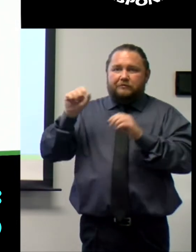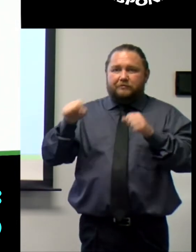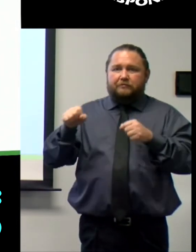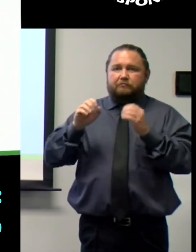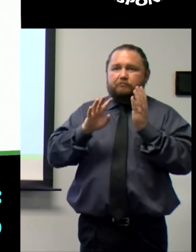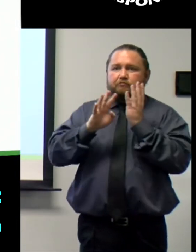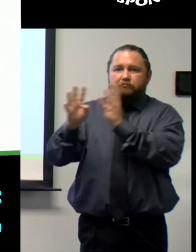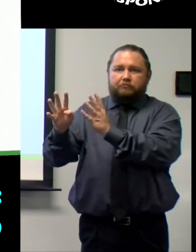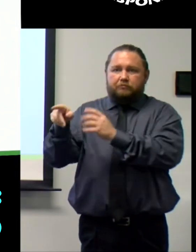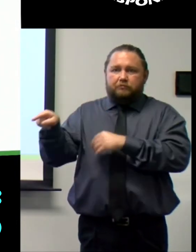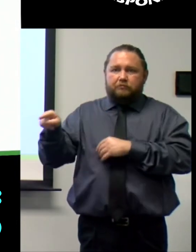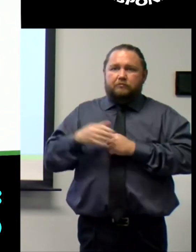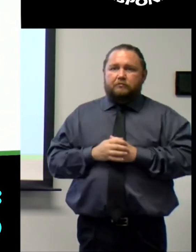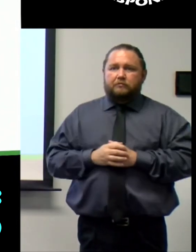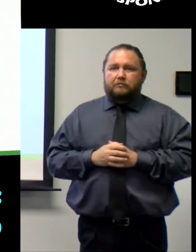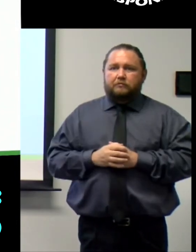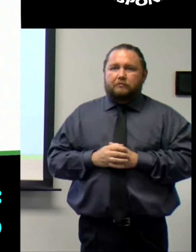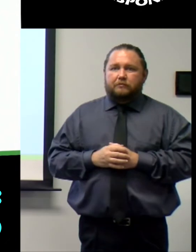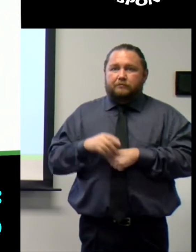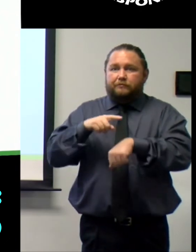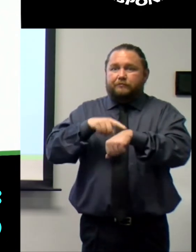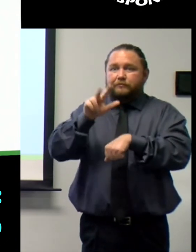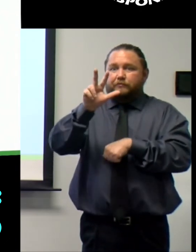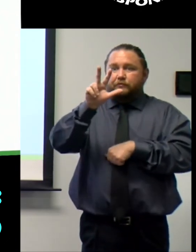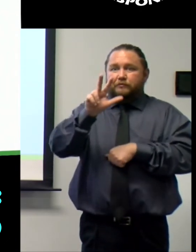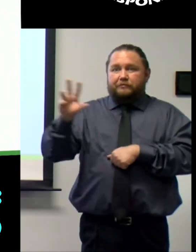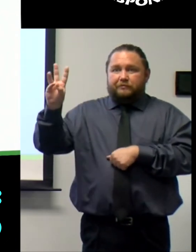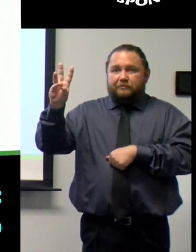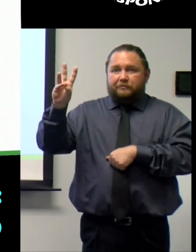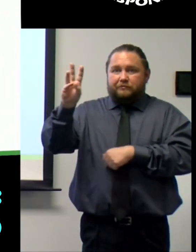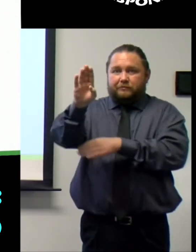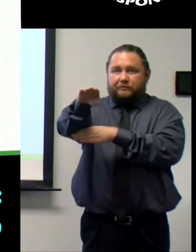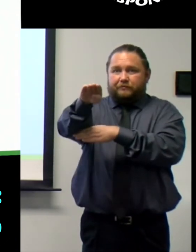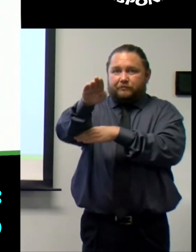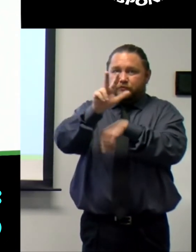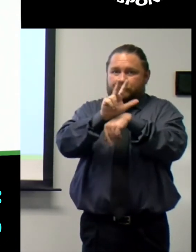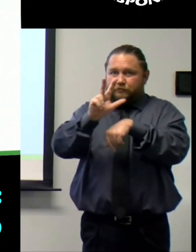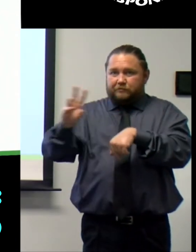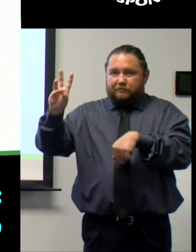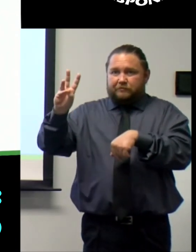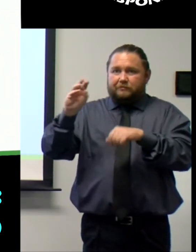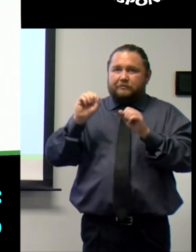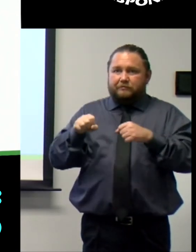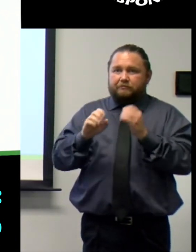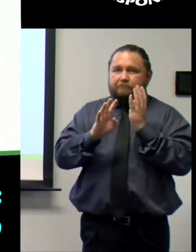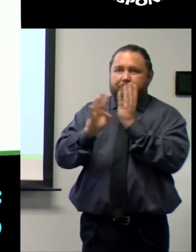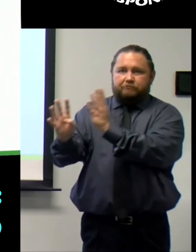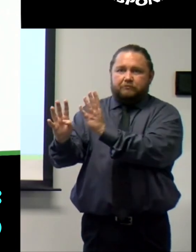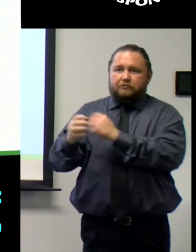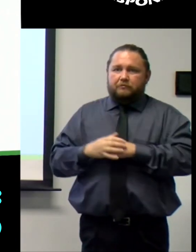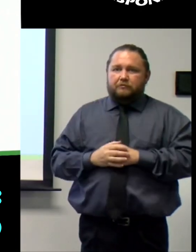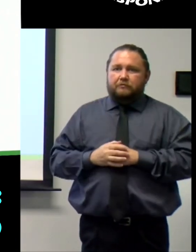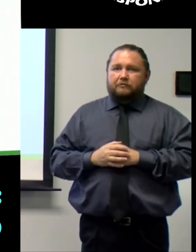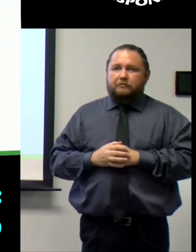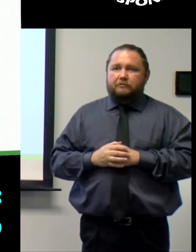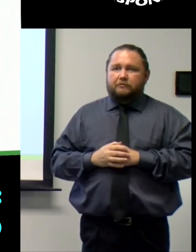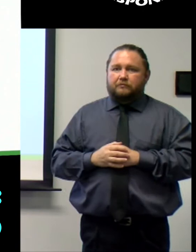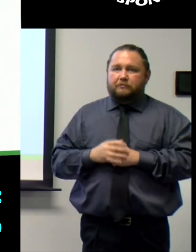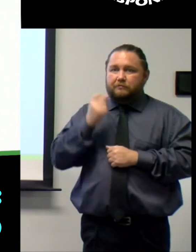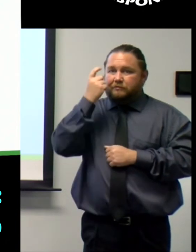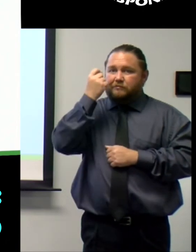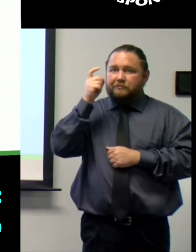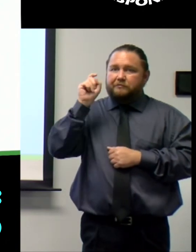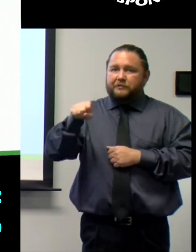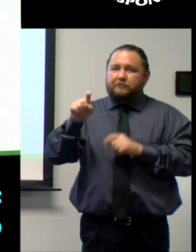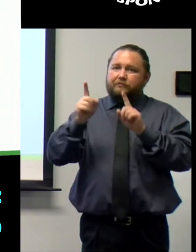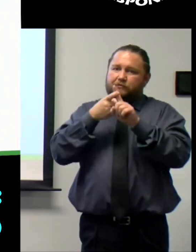will go from 3 to 6 p.m. We do ask that you still call. If you want to make an appointment for tomorrow's testing,